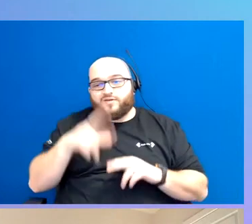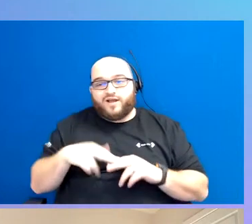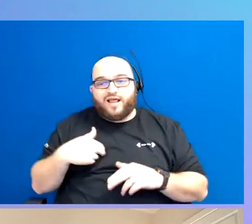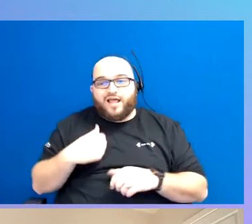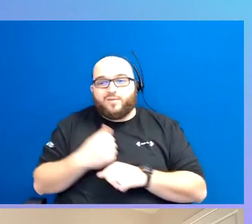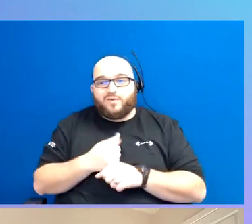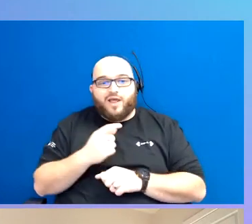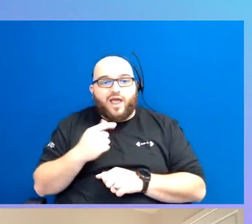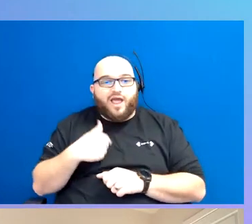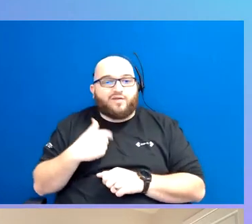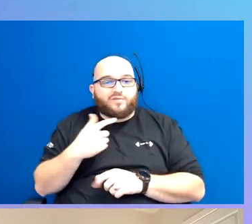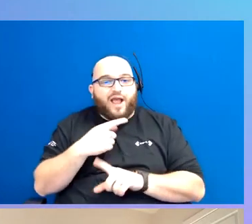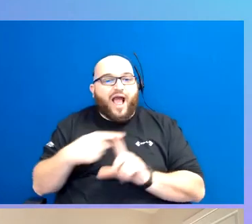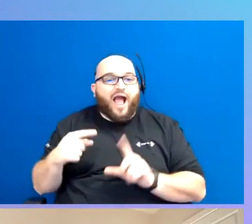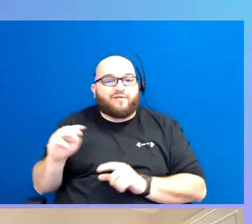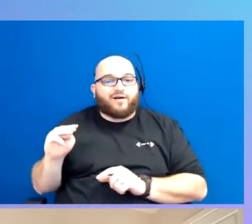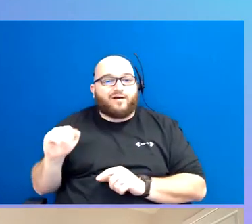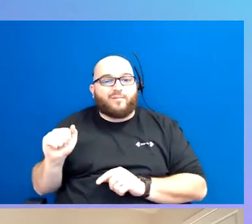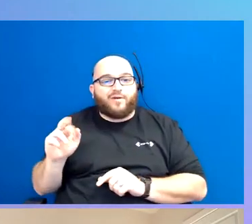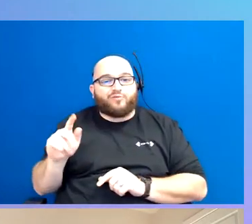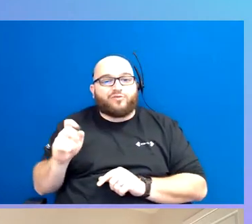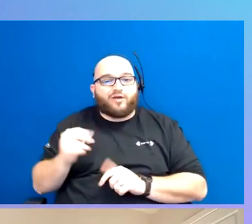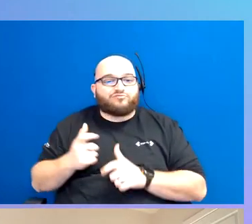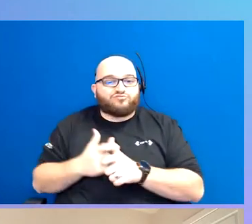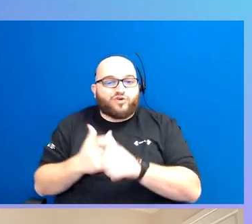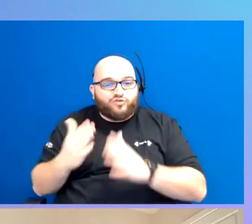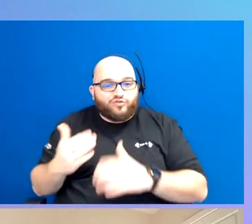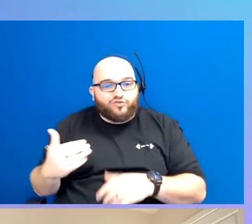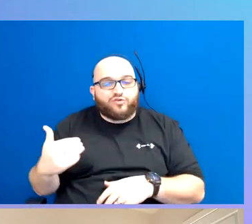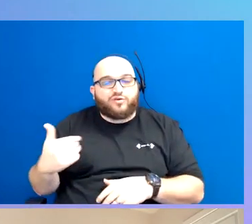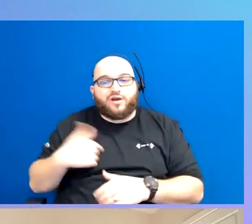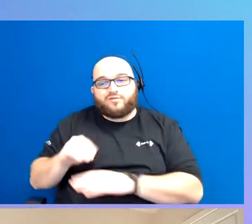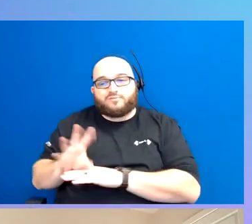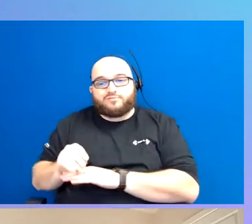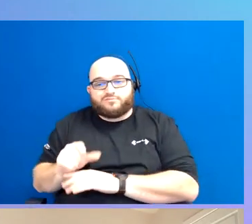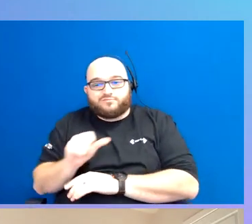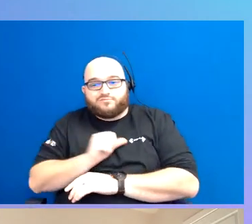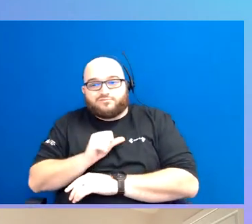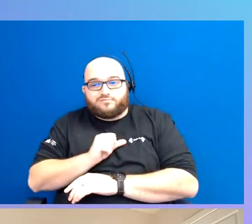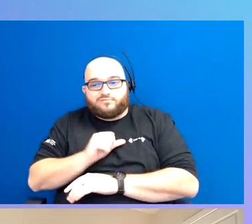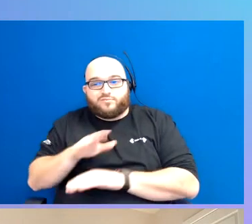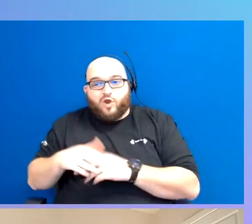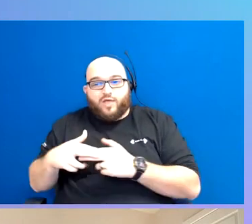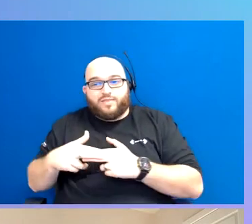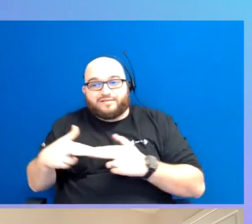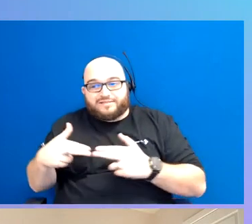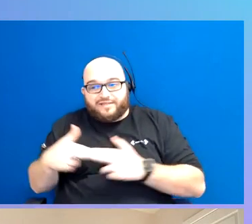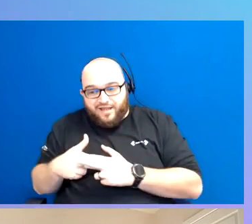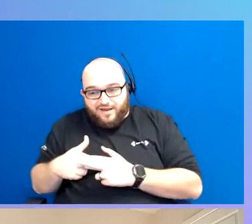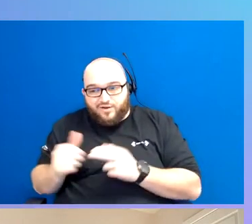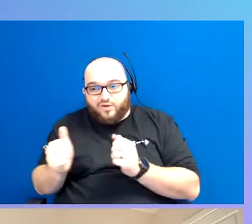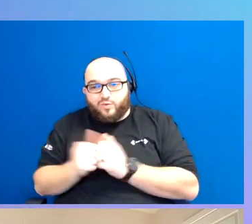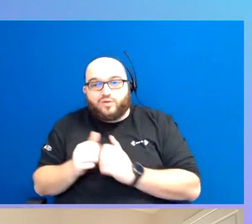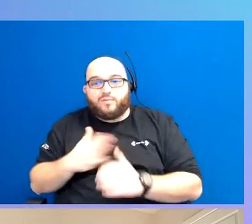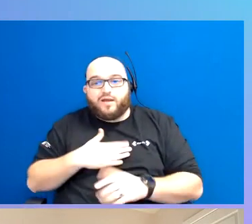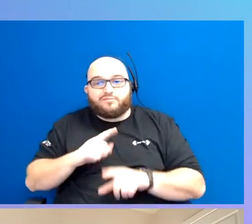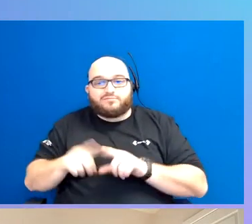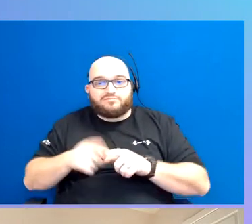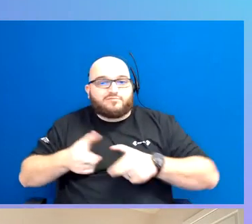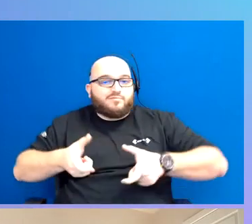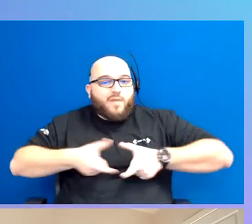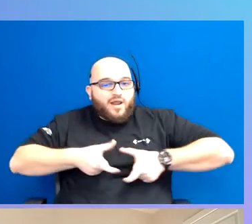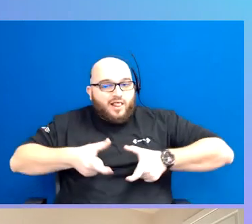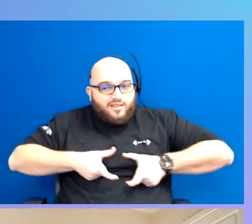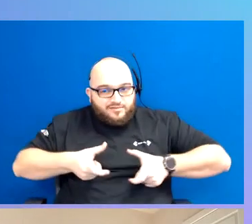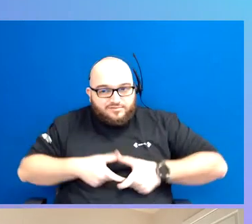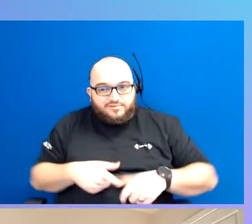half marathon runner. I have a photograph of myself on the slide with my medals. I hope to